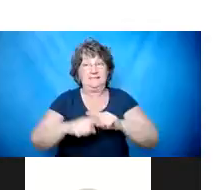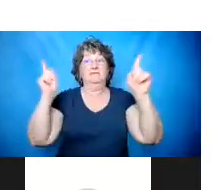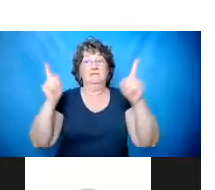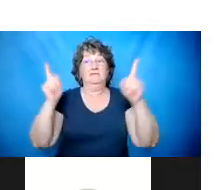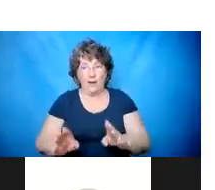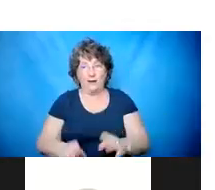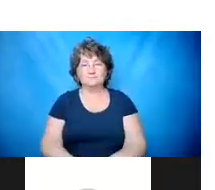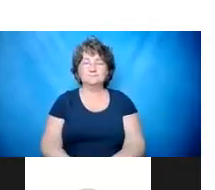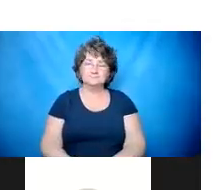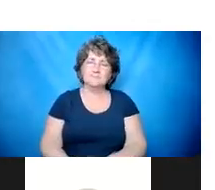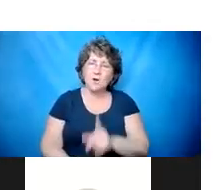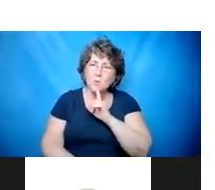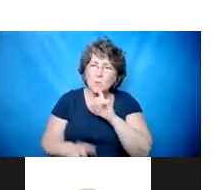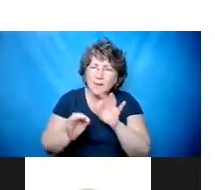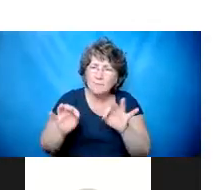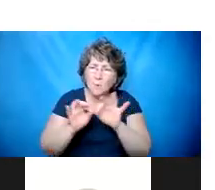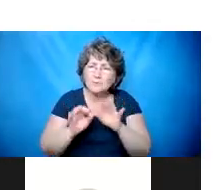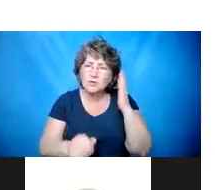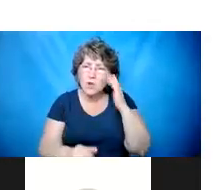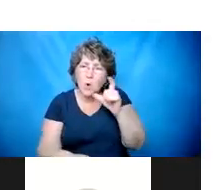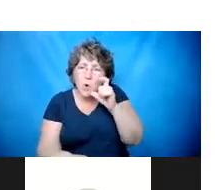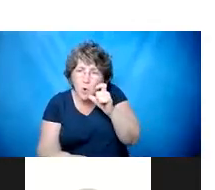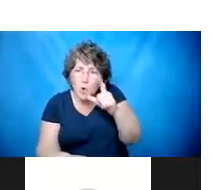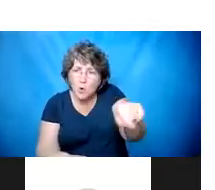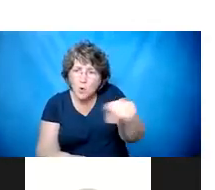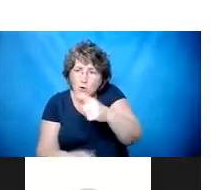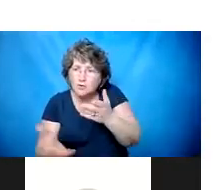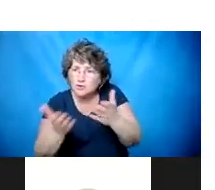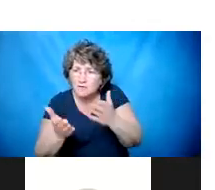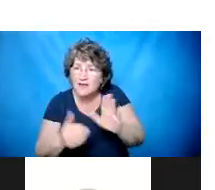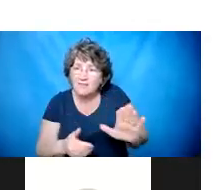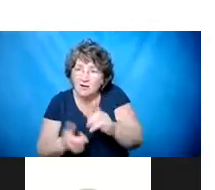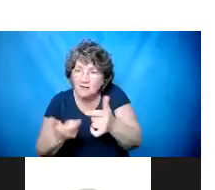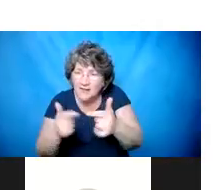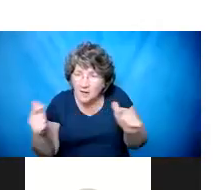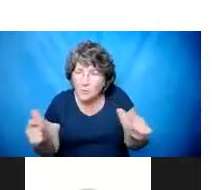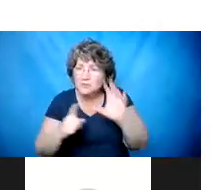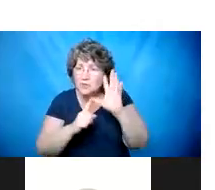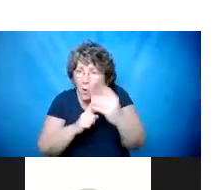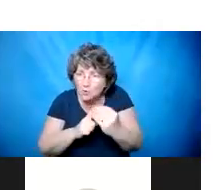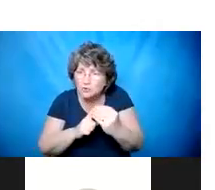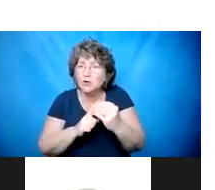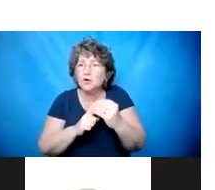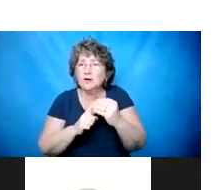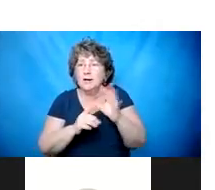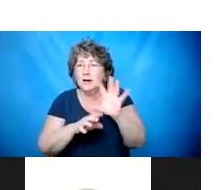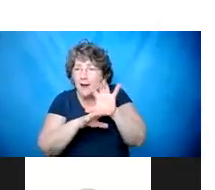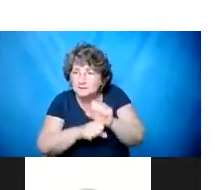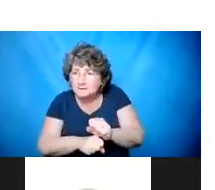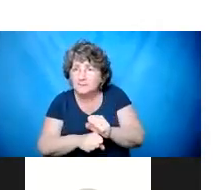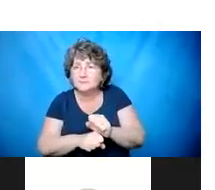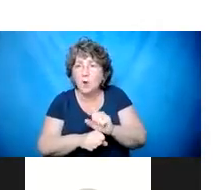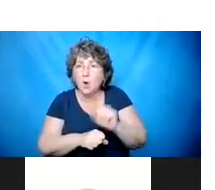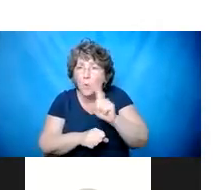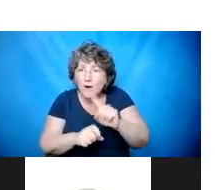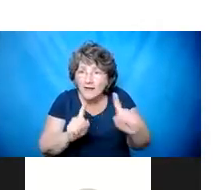are serving, their language, culture, traditions, customs, and where they frequent in their communities.